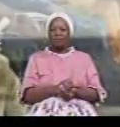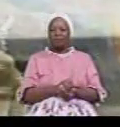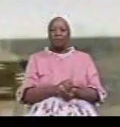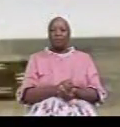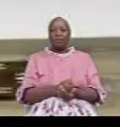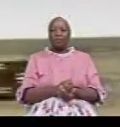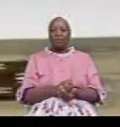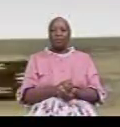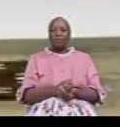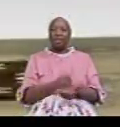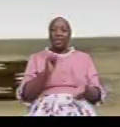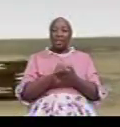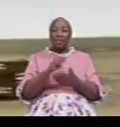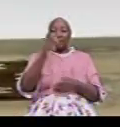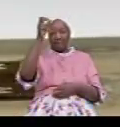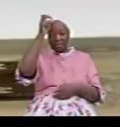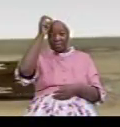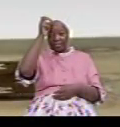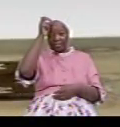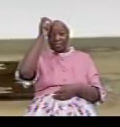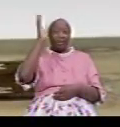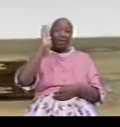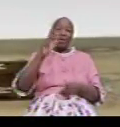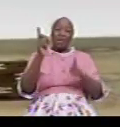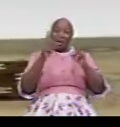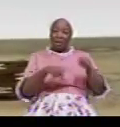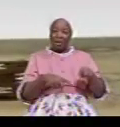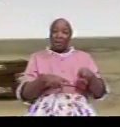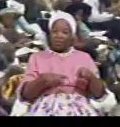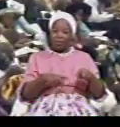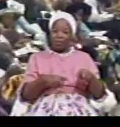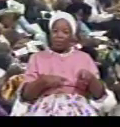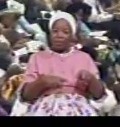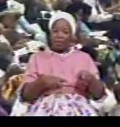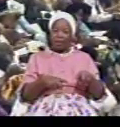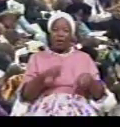That devil will come under your feet.